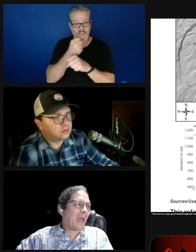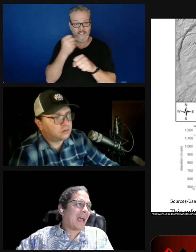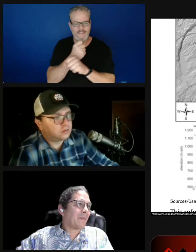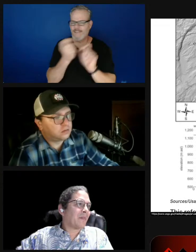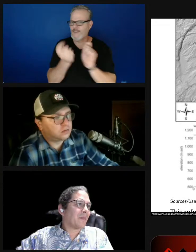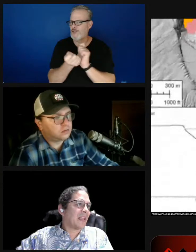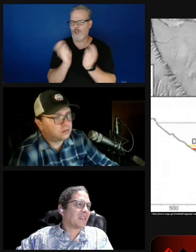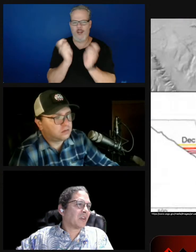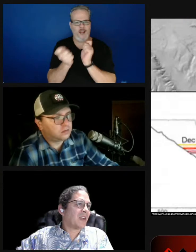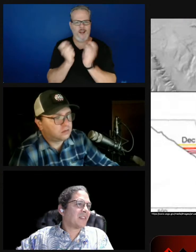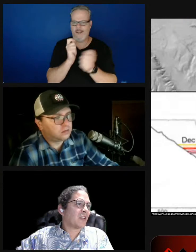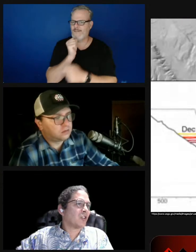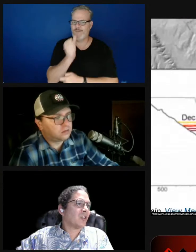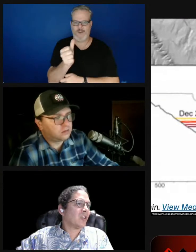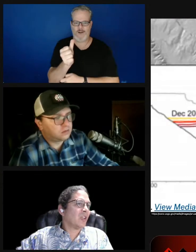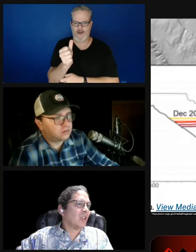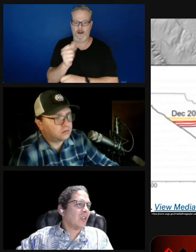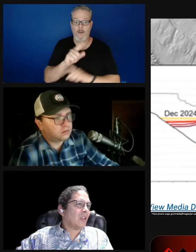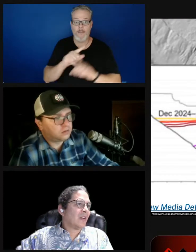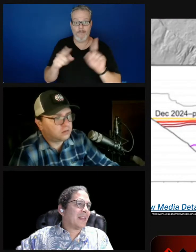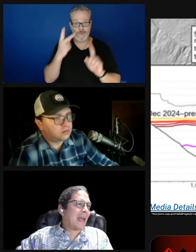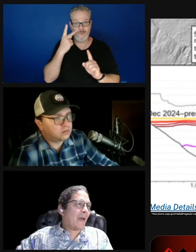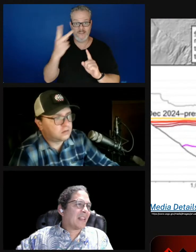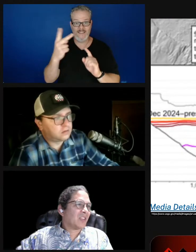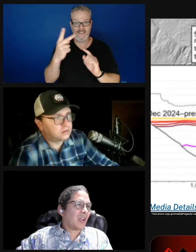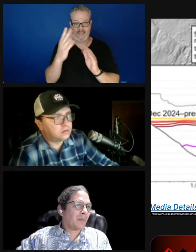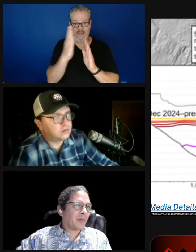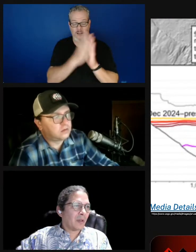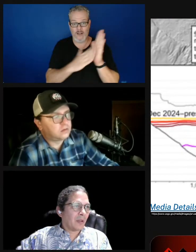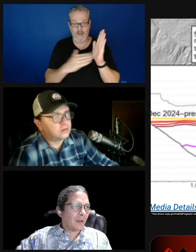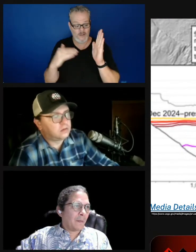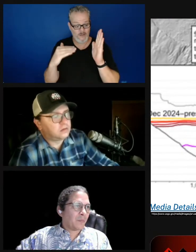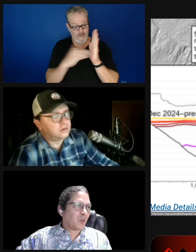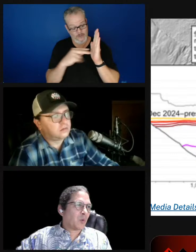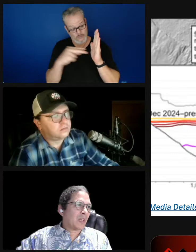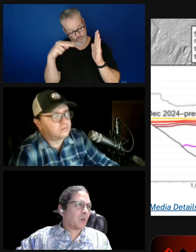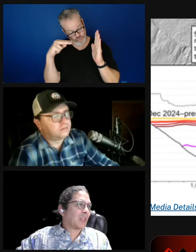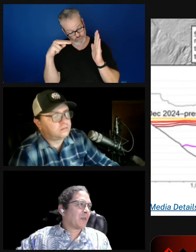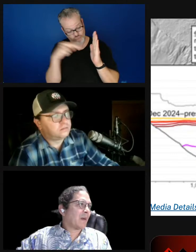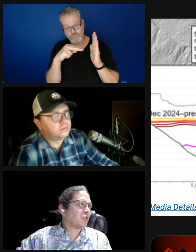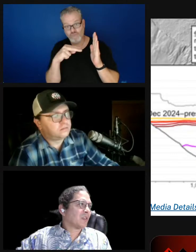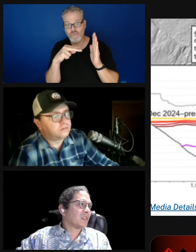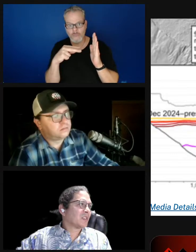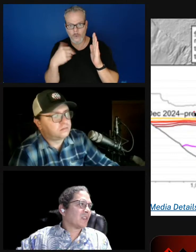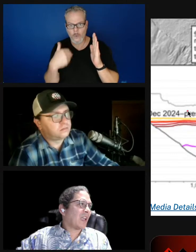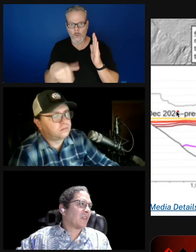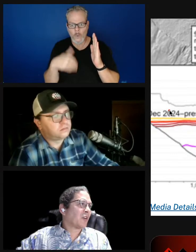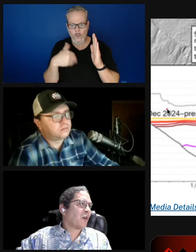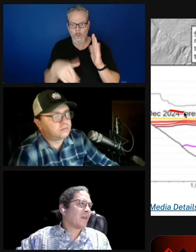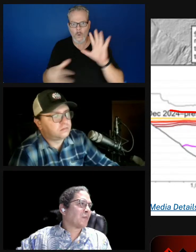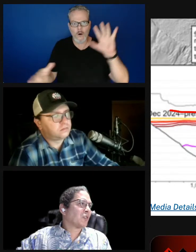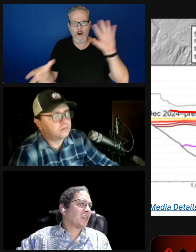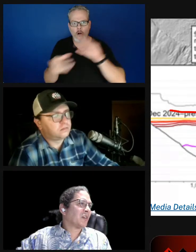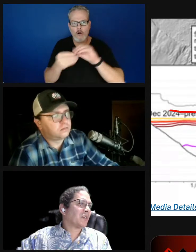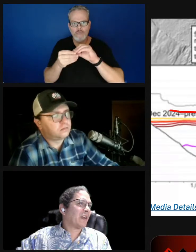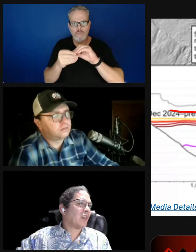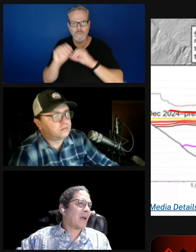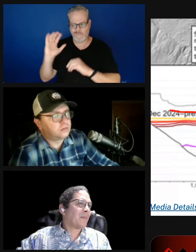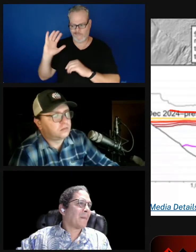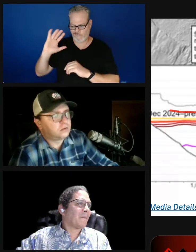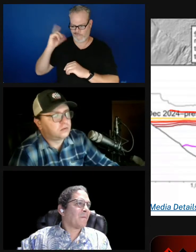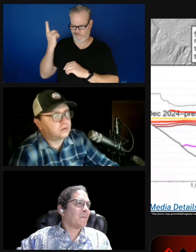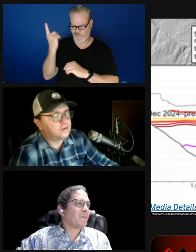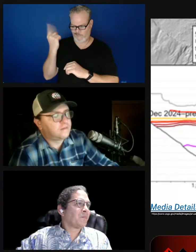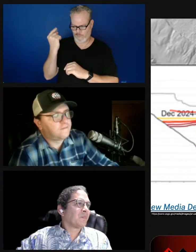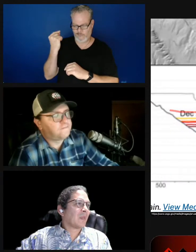new map that has a cross-section that now adds up the 2023 eruptions and the current eruption here at the very